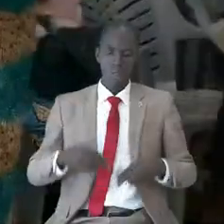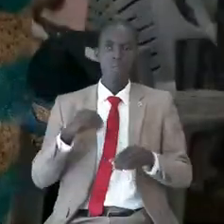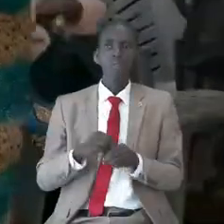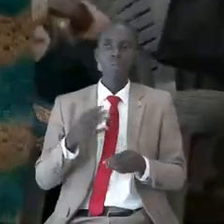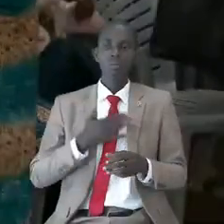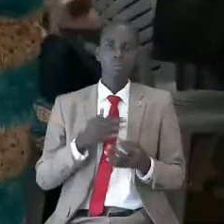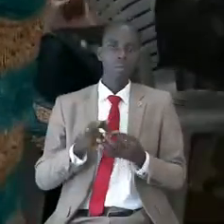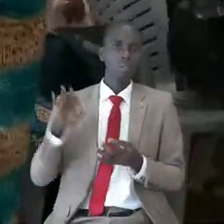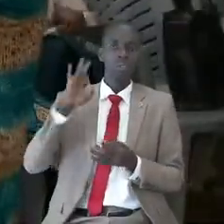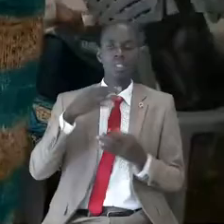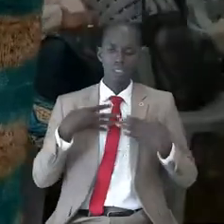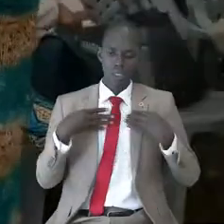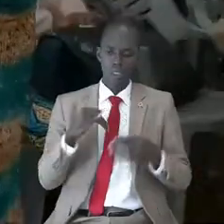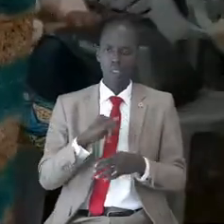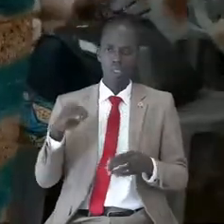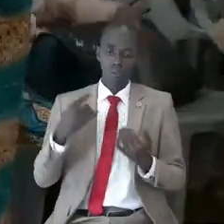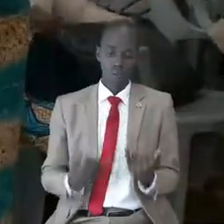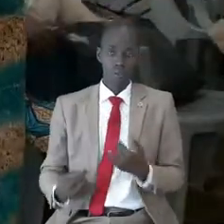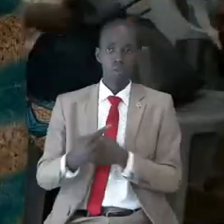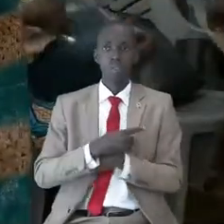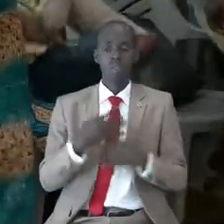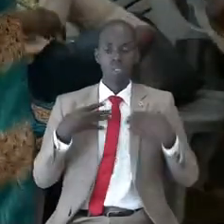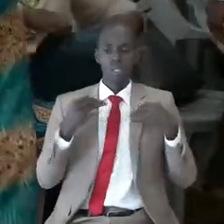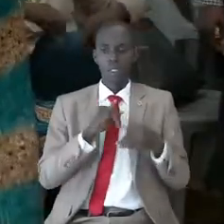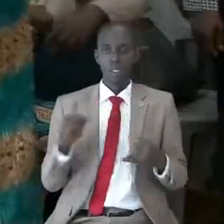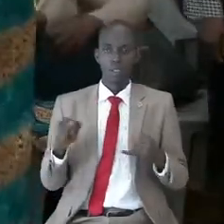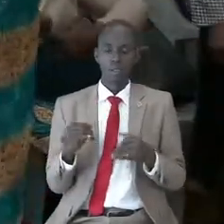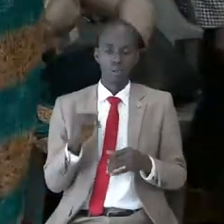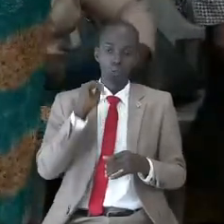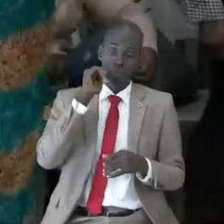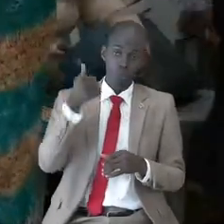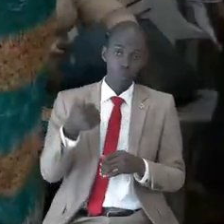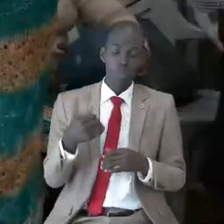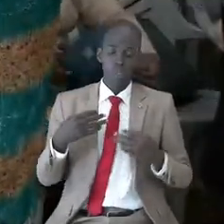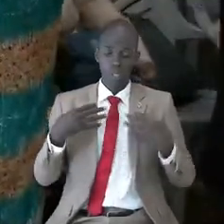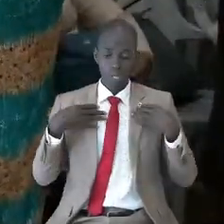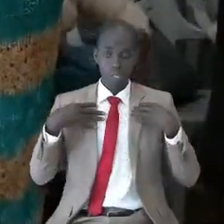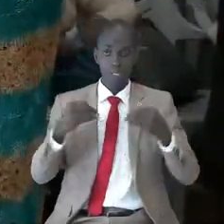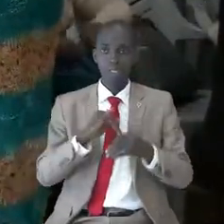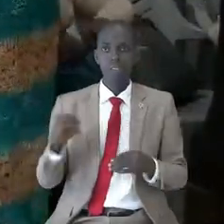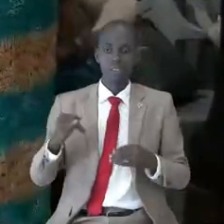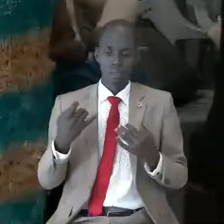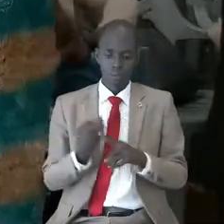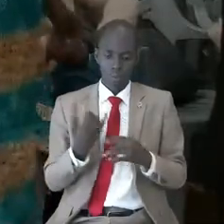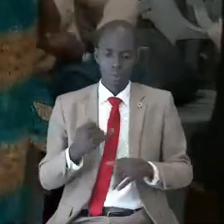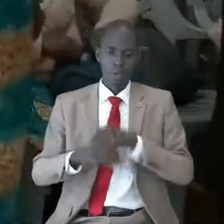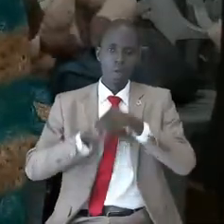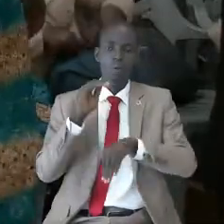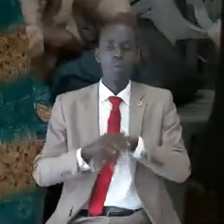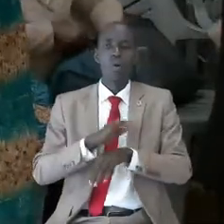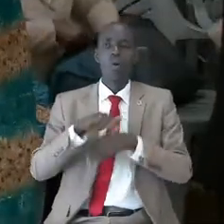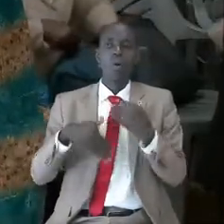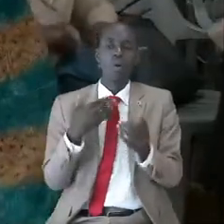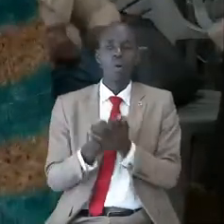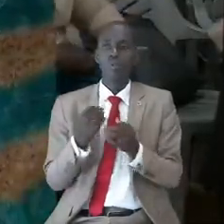spirit. Health today. Health henceforth. Health all the way through.